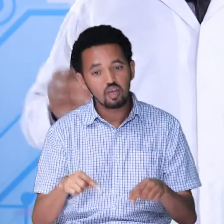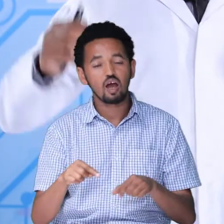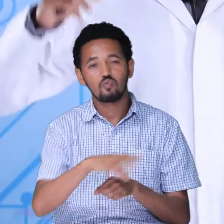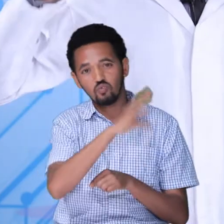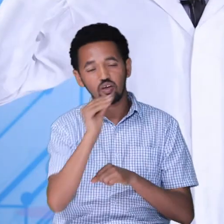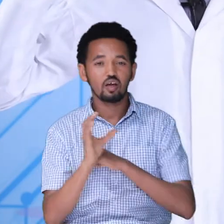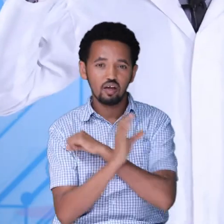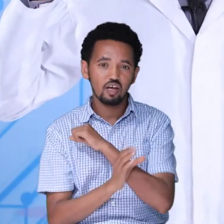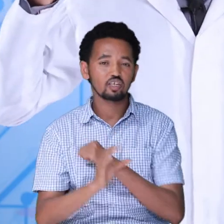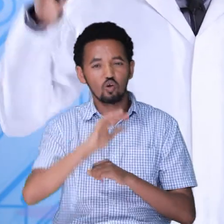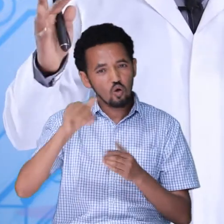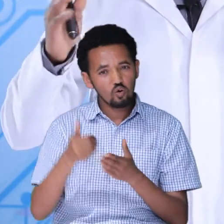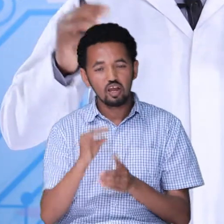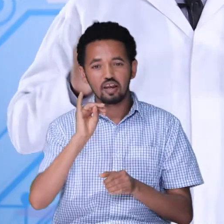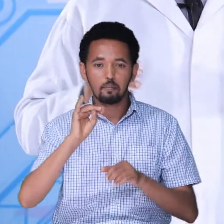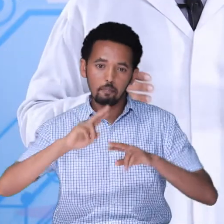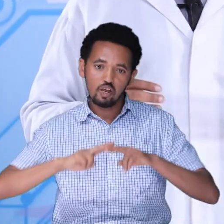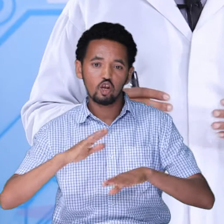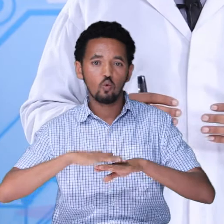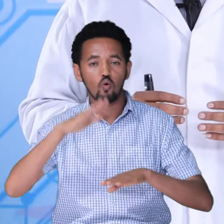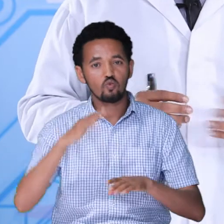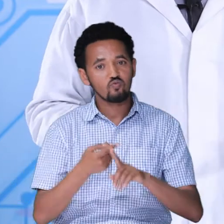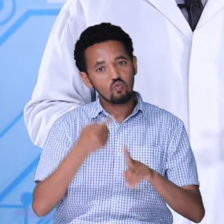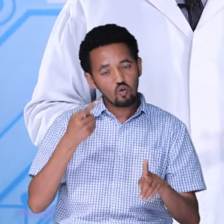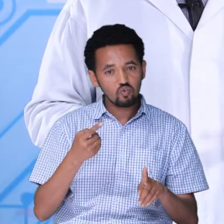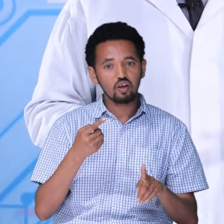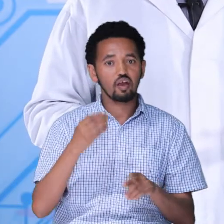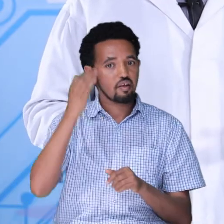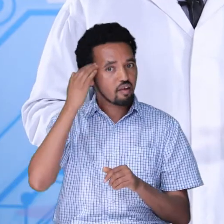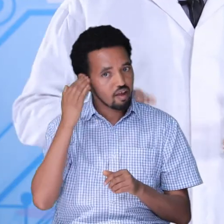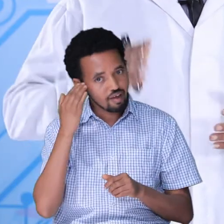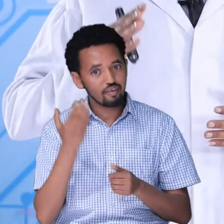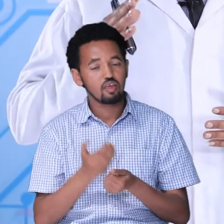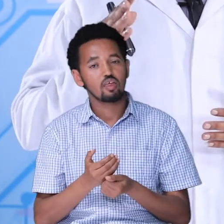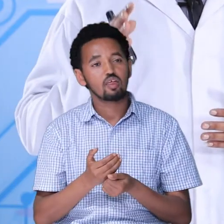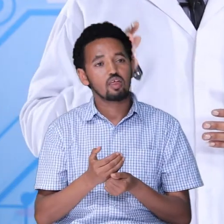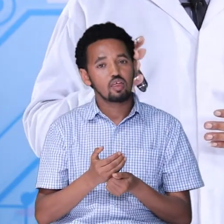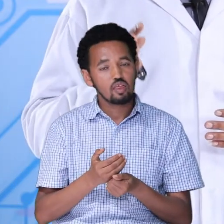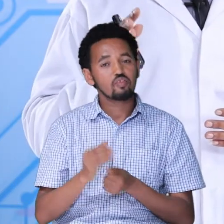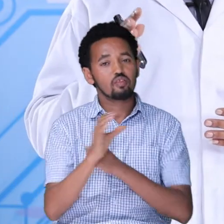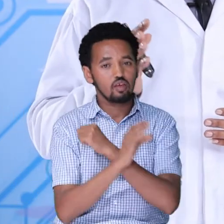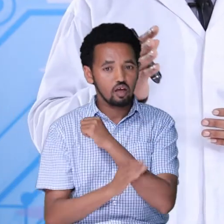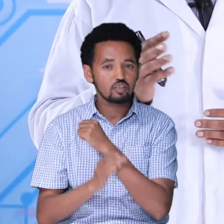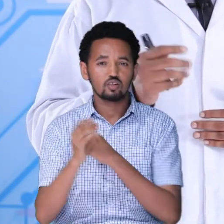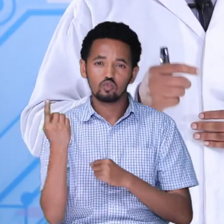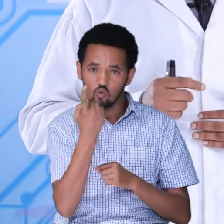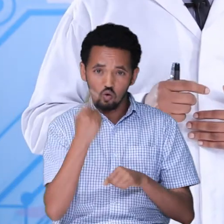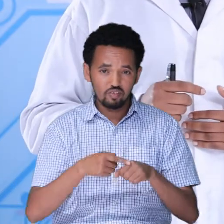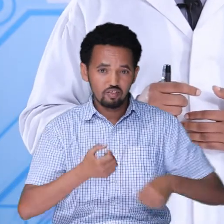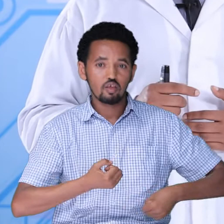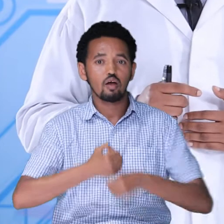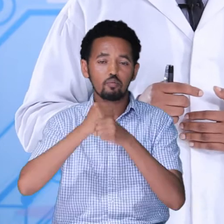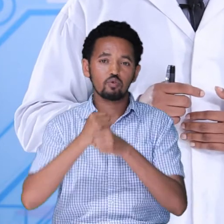countries always depend on foreign aid. The foreign countries always support